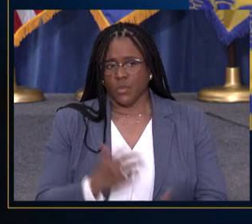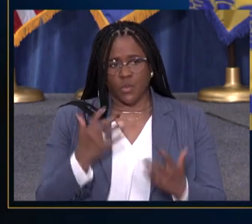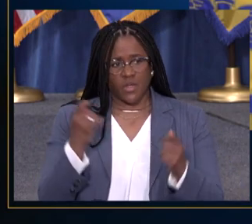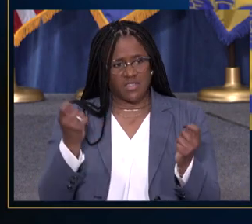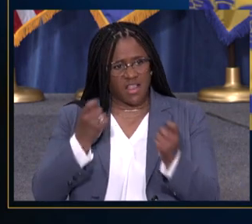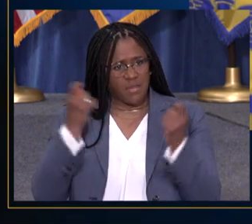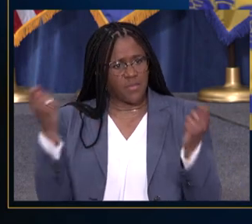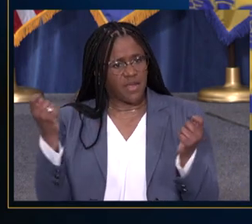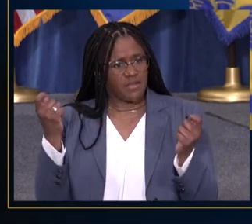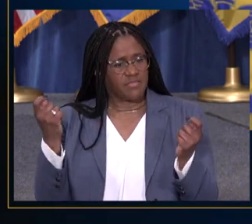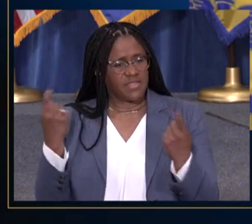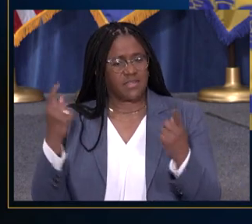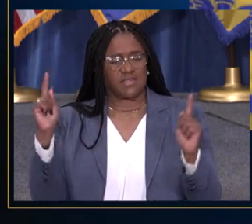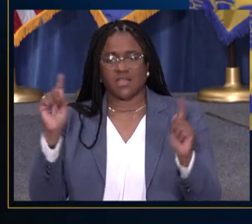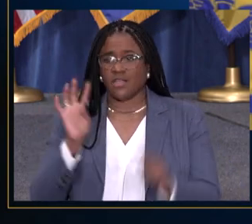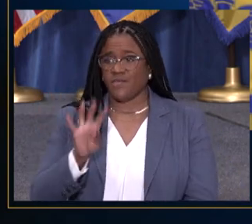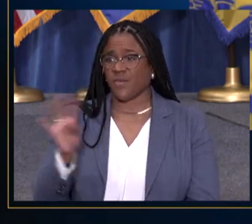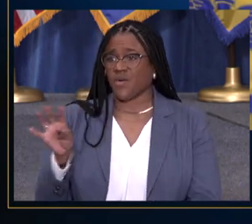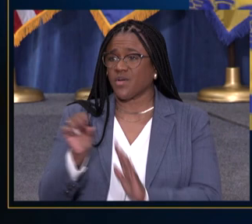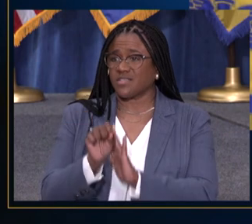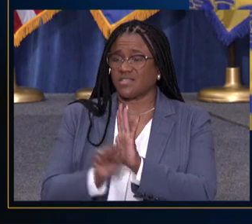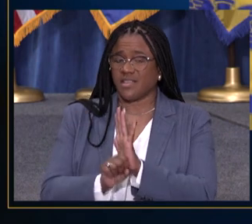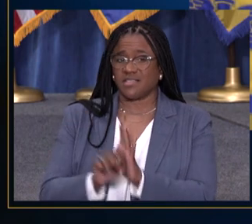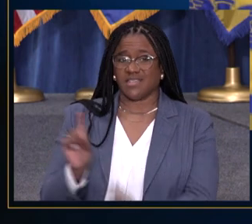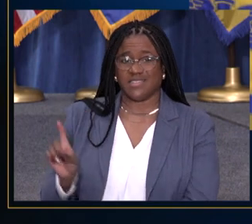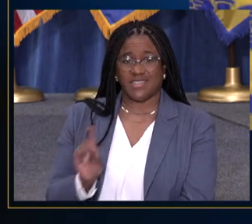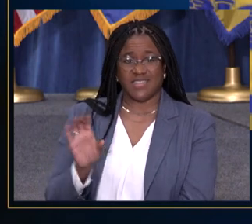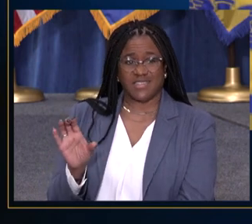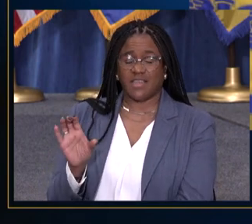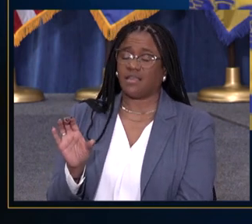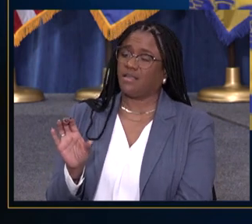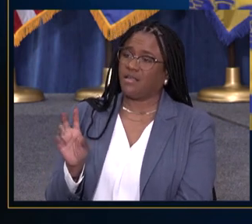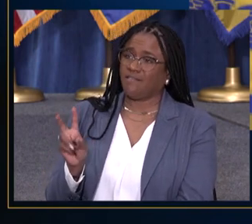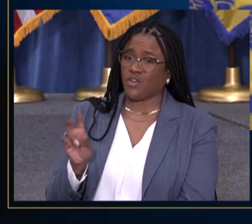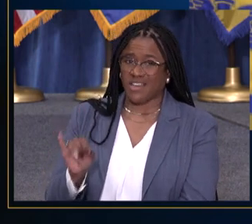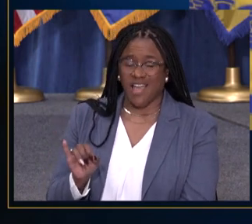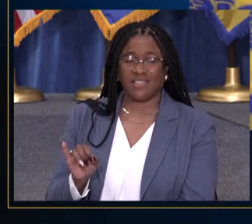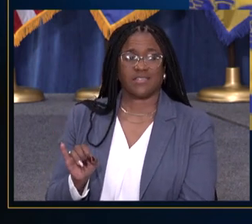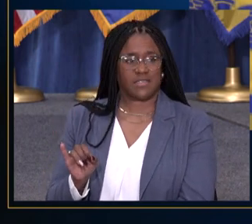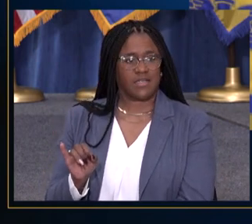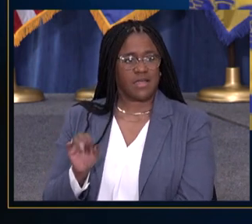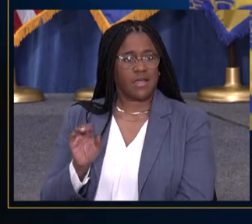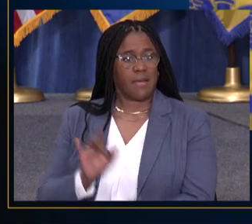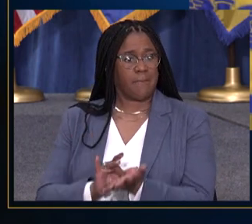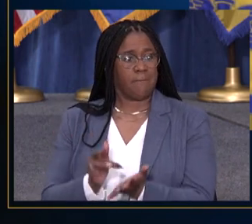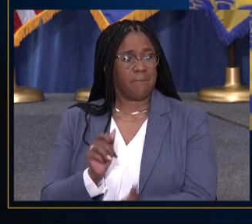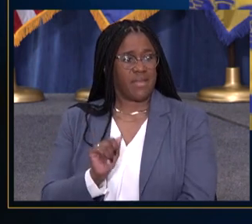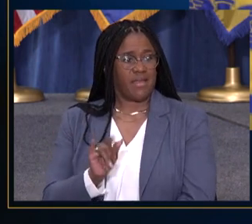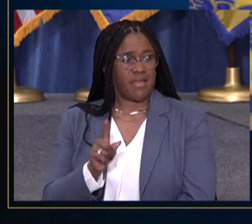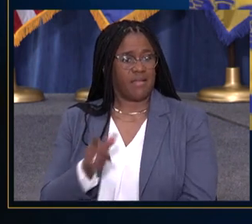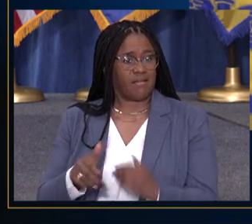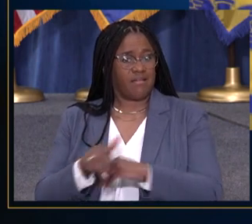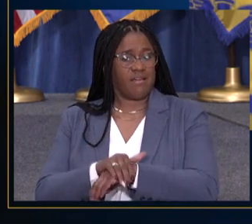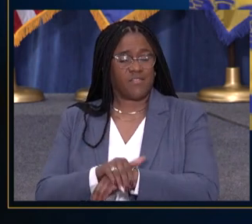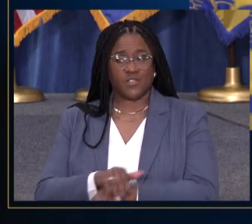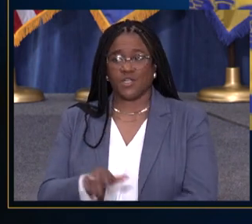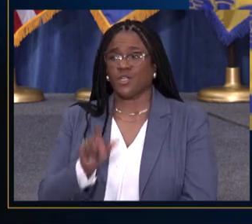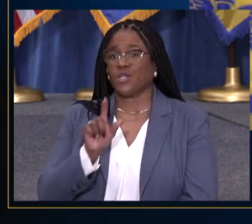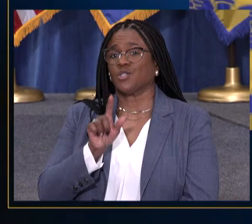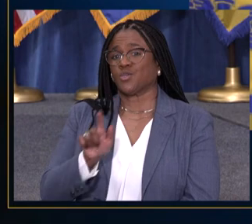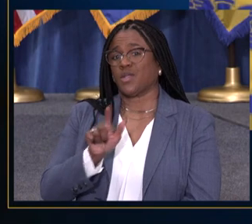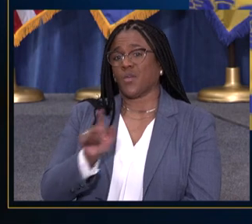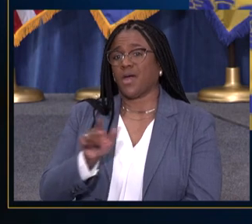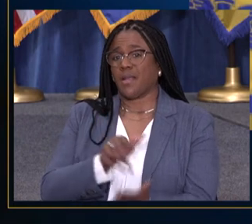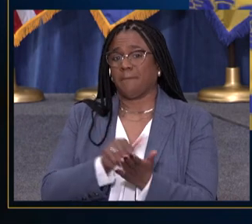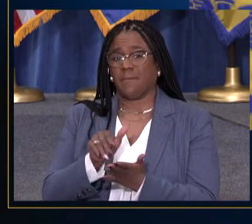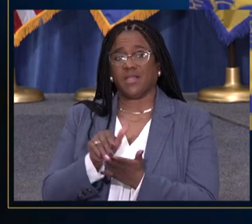the success of 44 states and DC and the Virgin Islands extending Medicaid postpartum coverage, 21 million